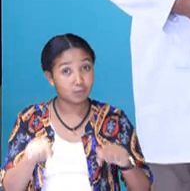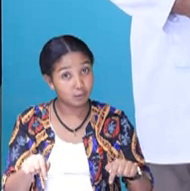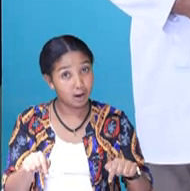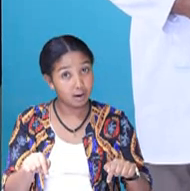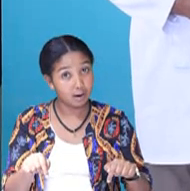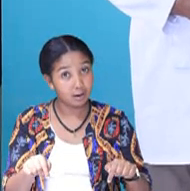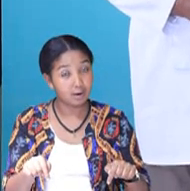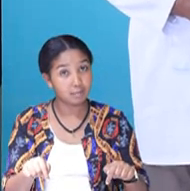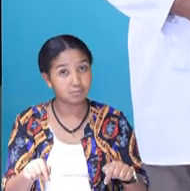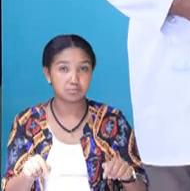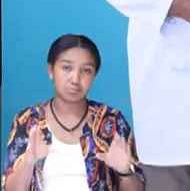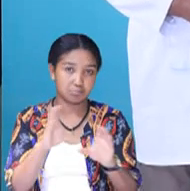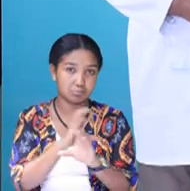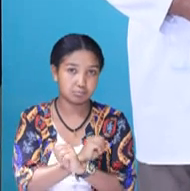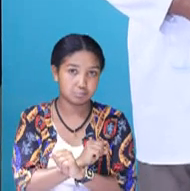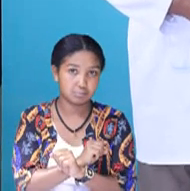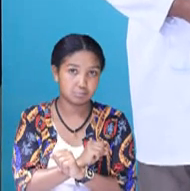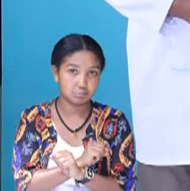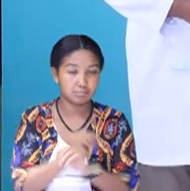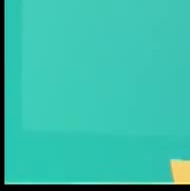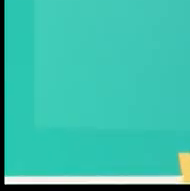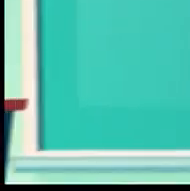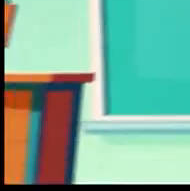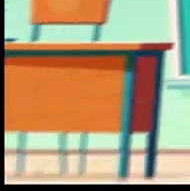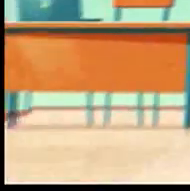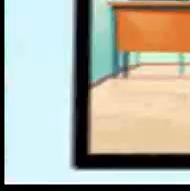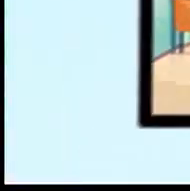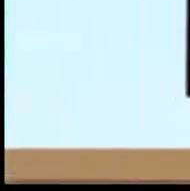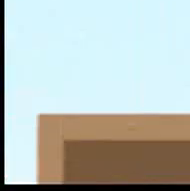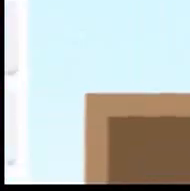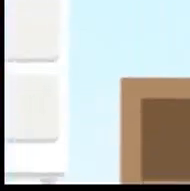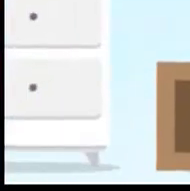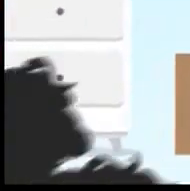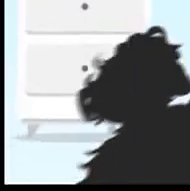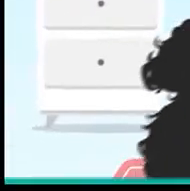for today, it's all that I got. Bye-bye.